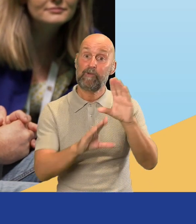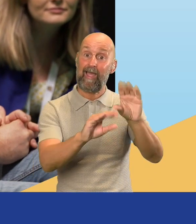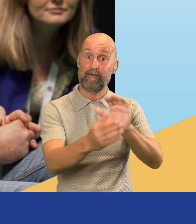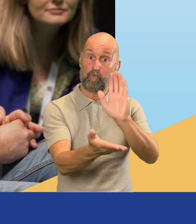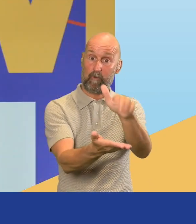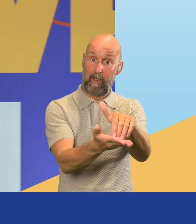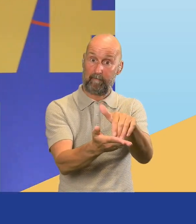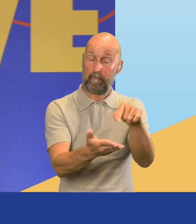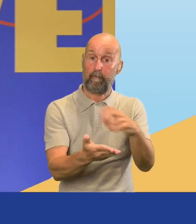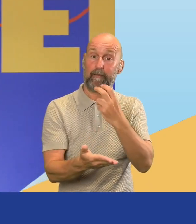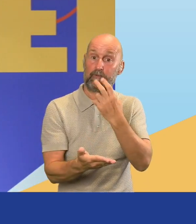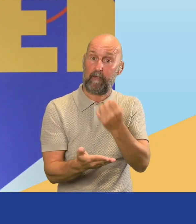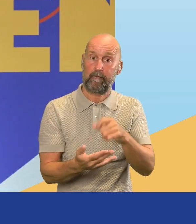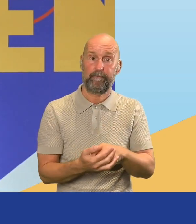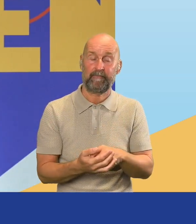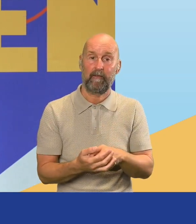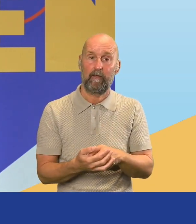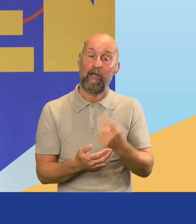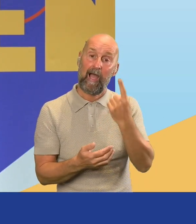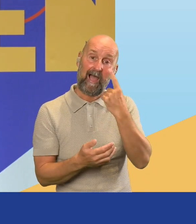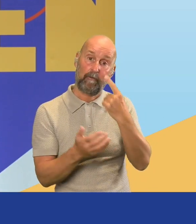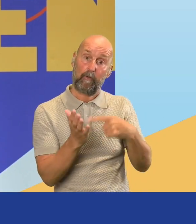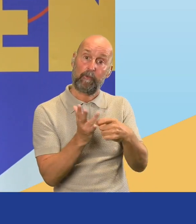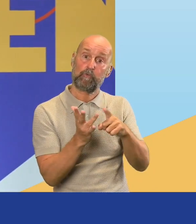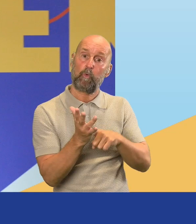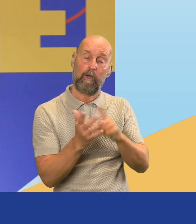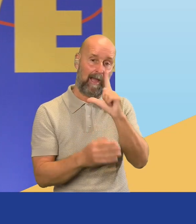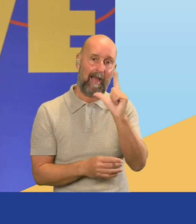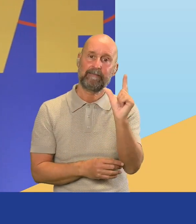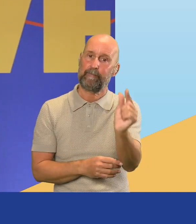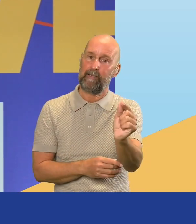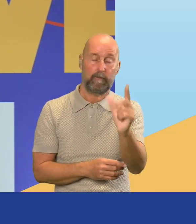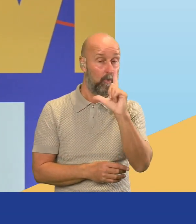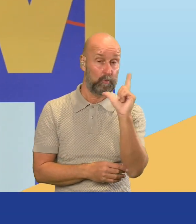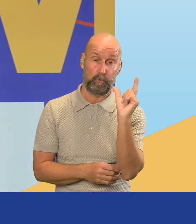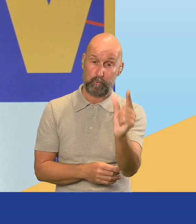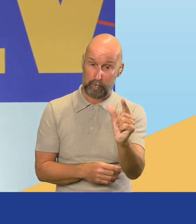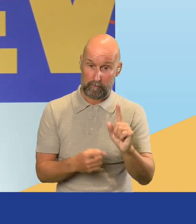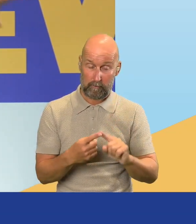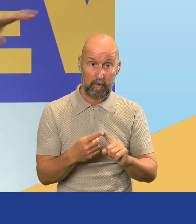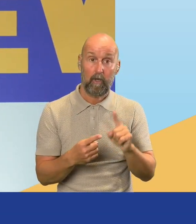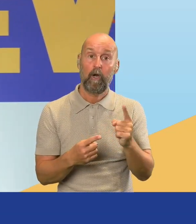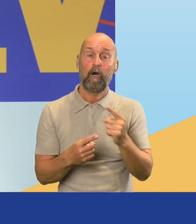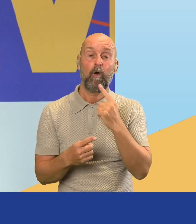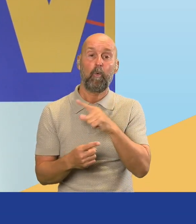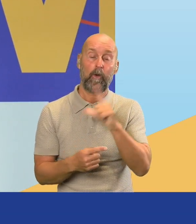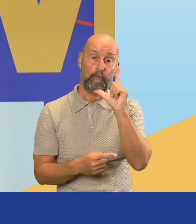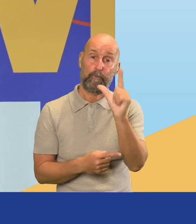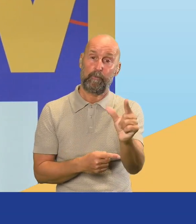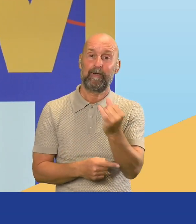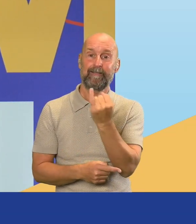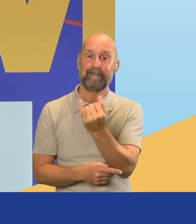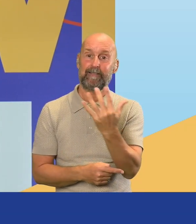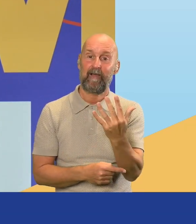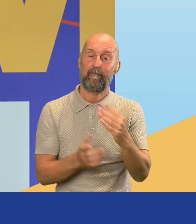that? So again, we can go on that tool and we can see a high-speed scenario. So one of the figures I know that cruising at 65